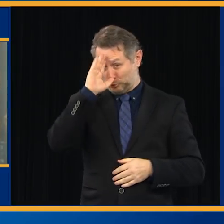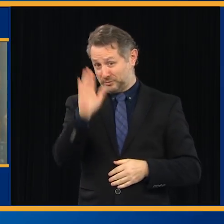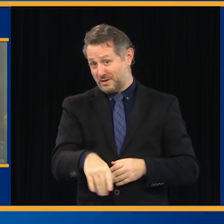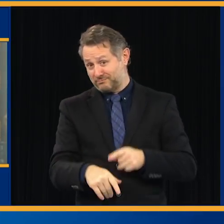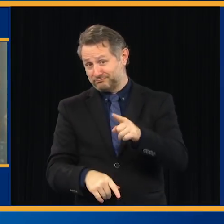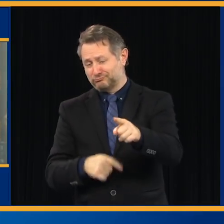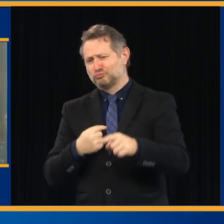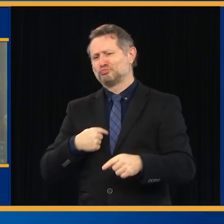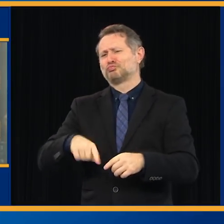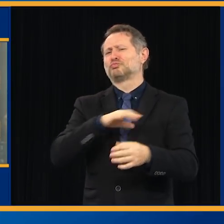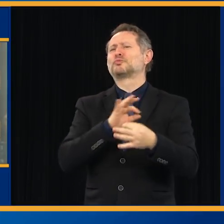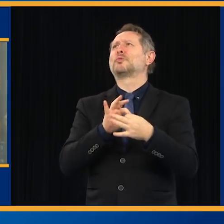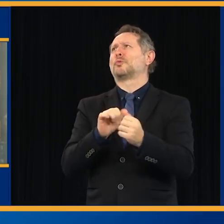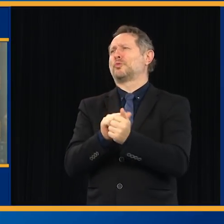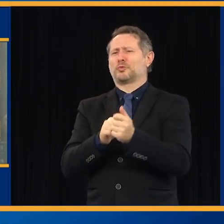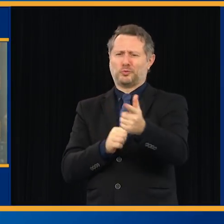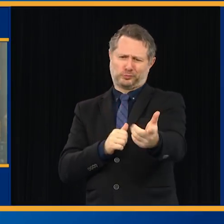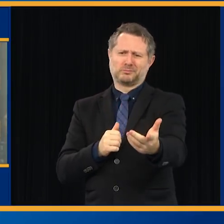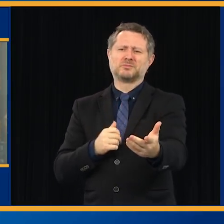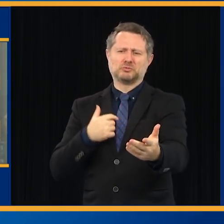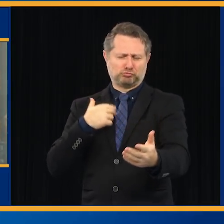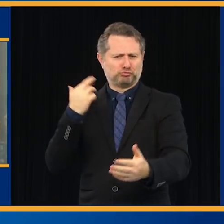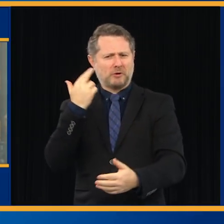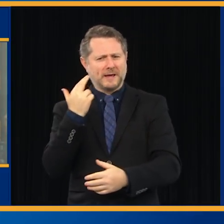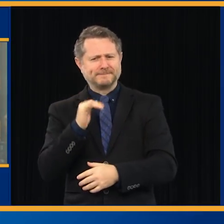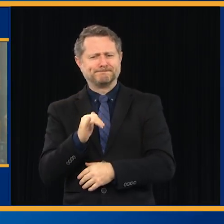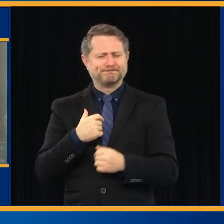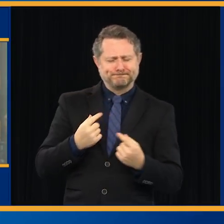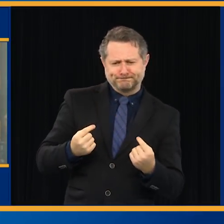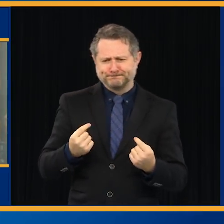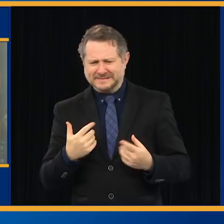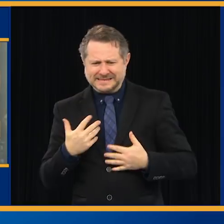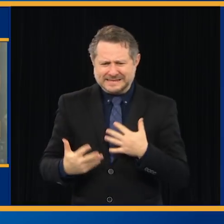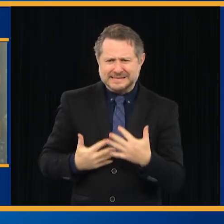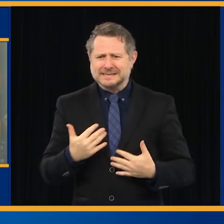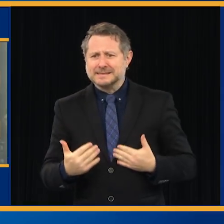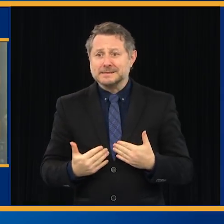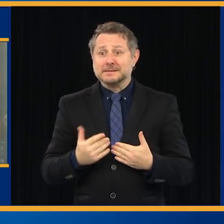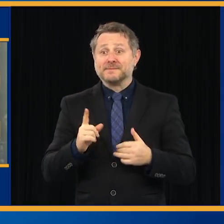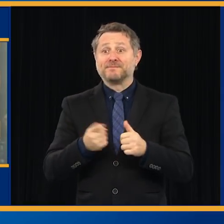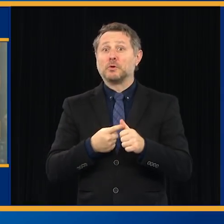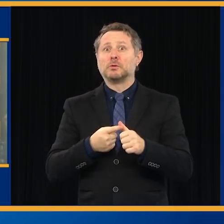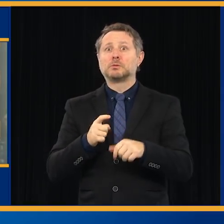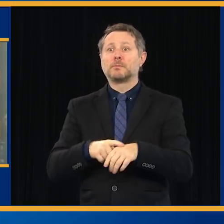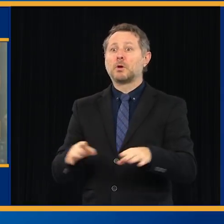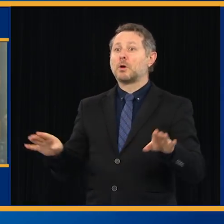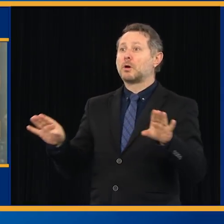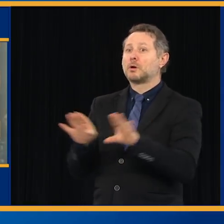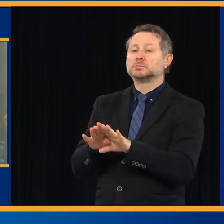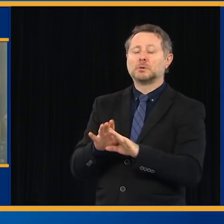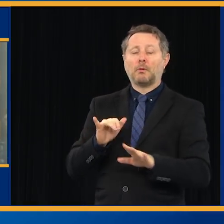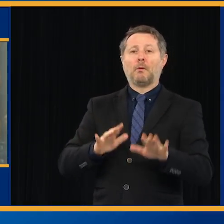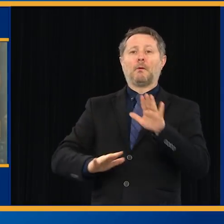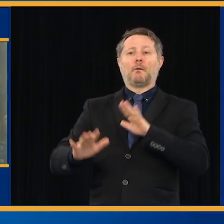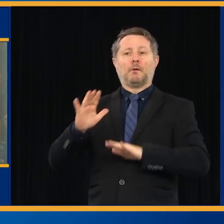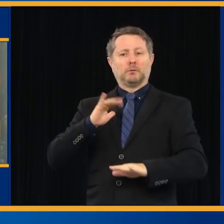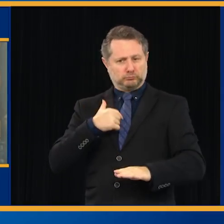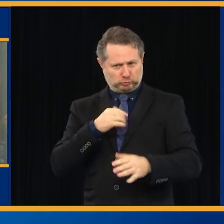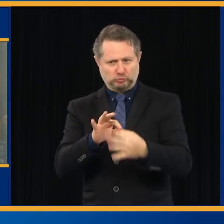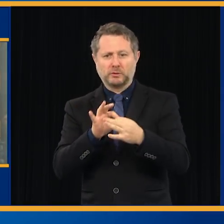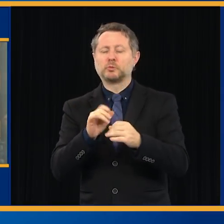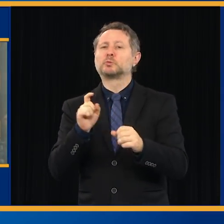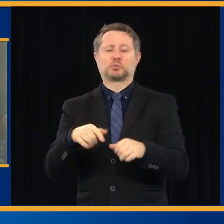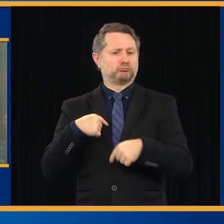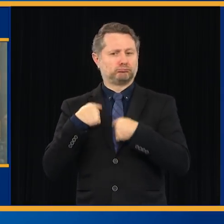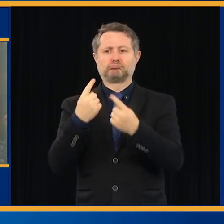We realized what we had to do when it came to closing down parts of our service economy. We did that together. We're opening it